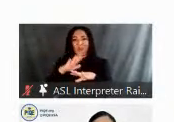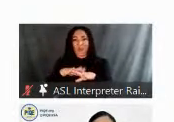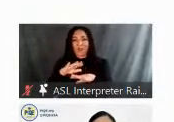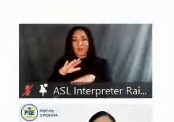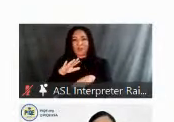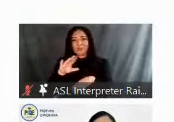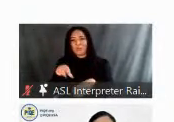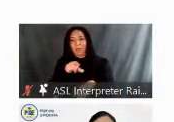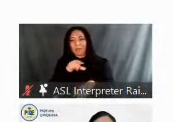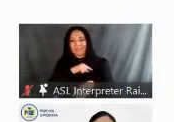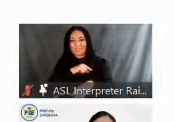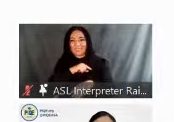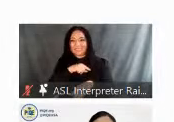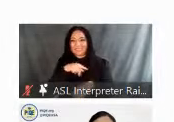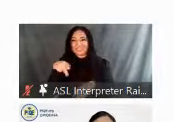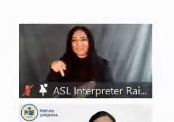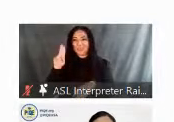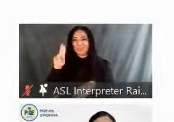Next slide.